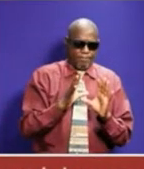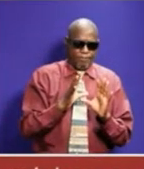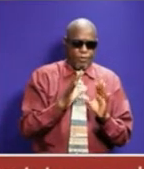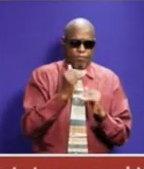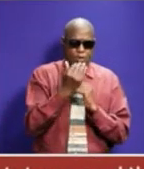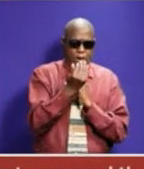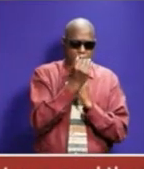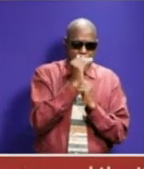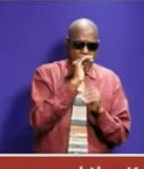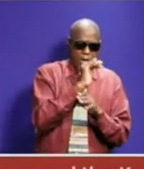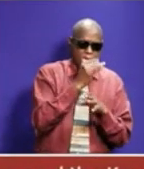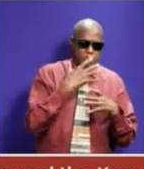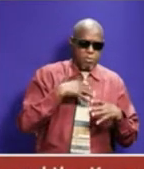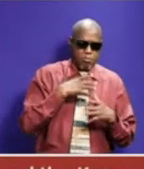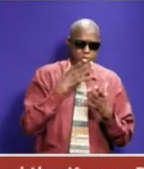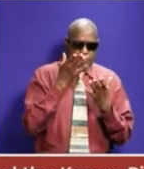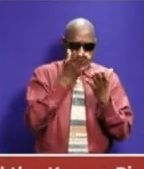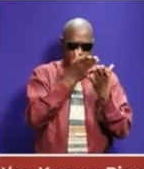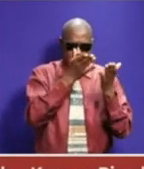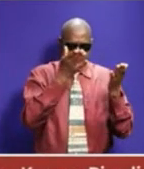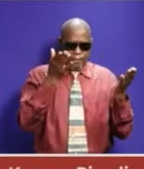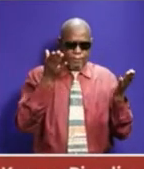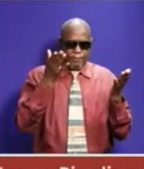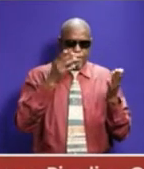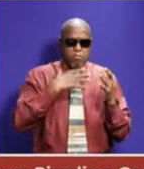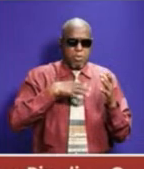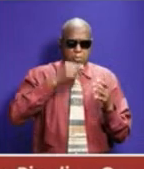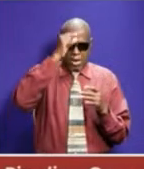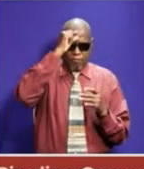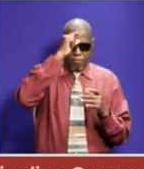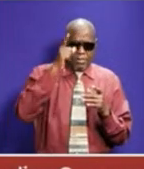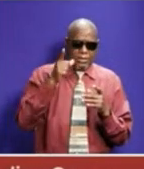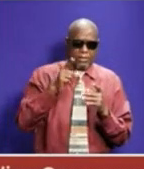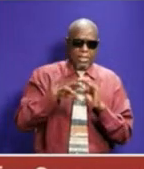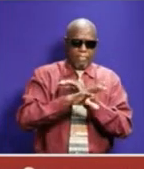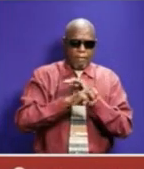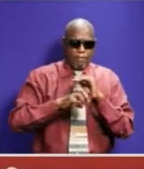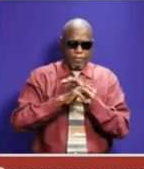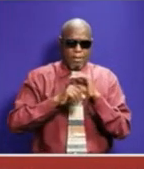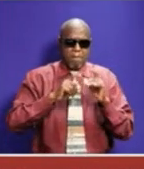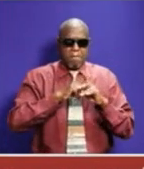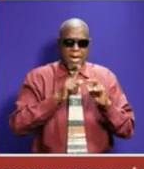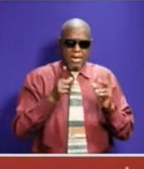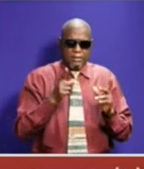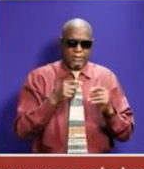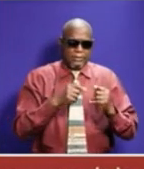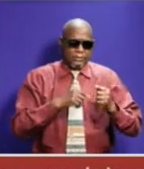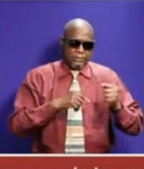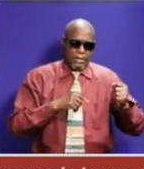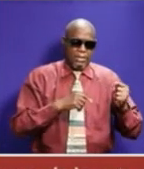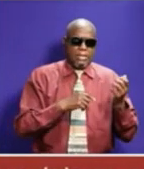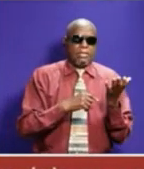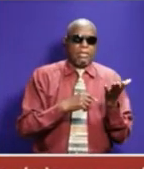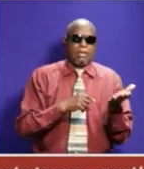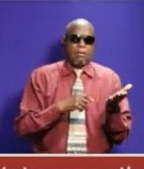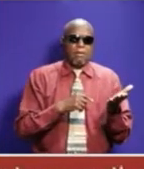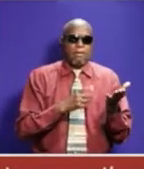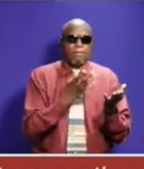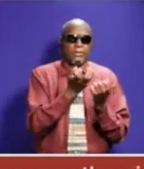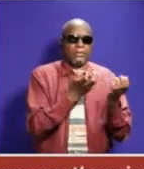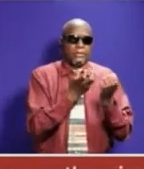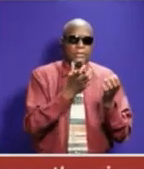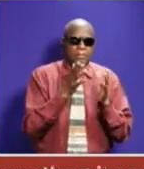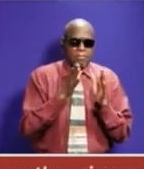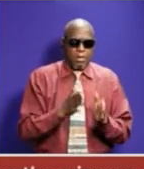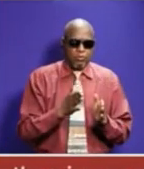ask people on the ground, they will tell you people in government are stealing. And yet, is that business person who